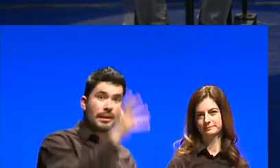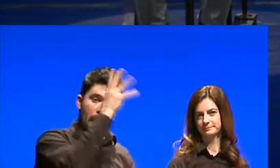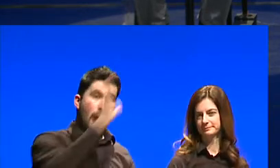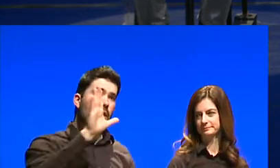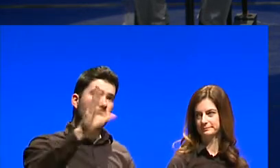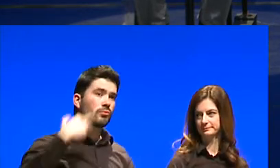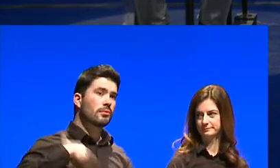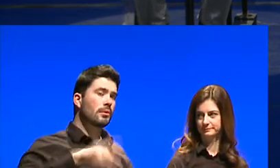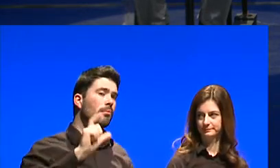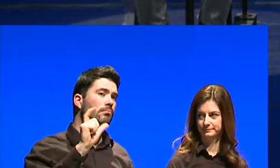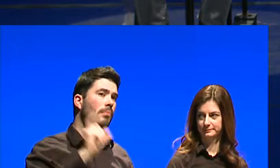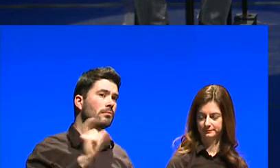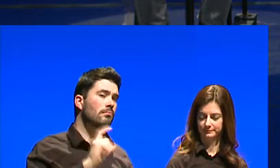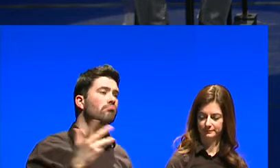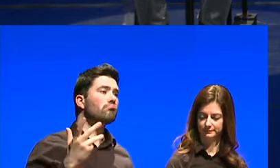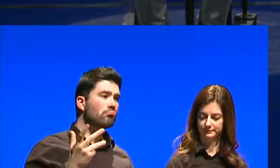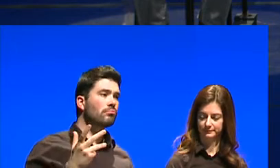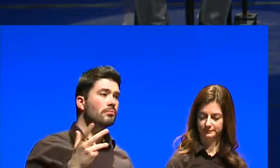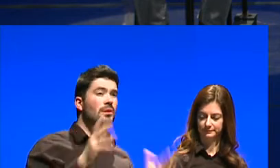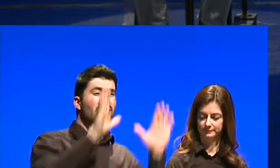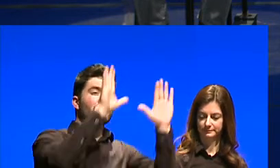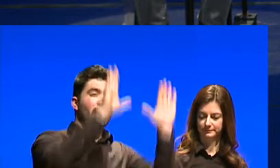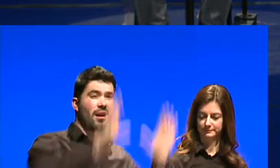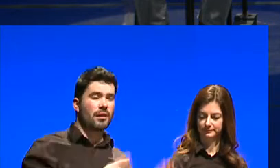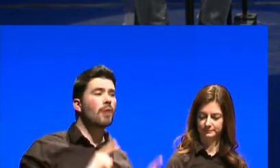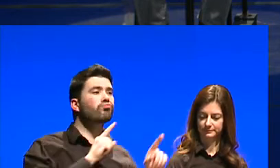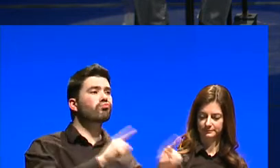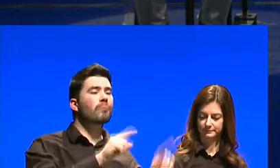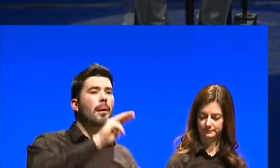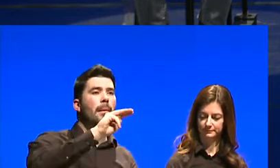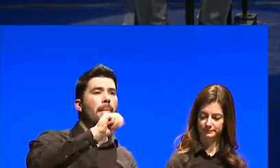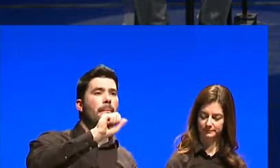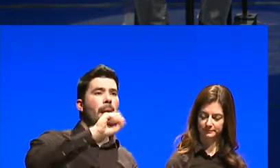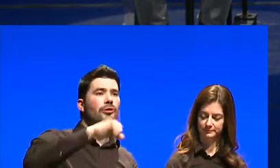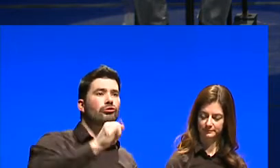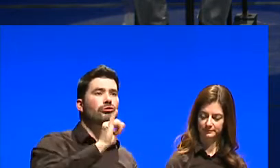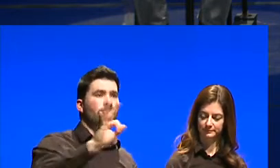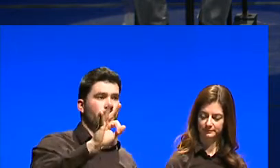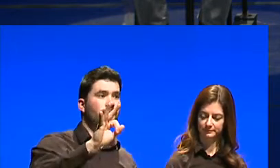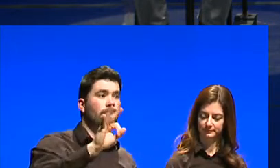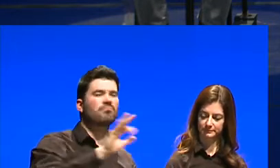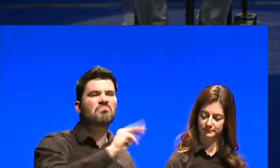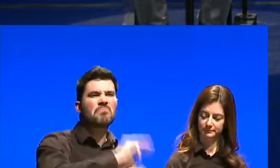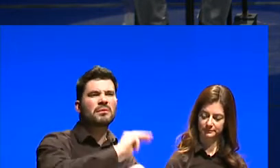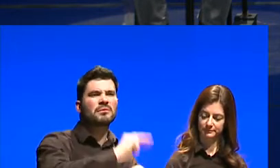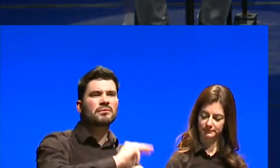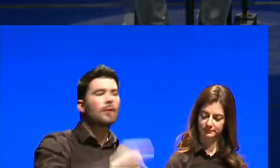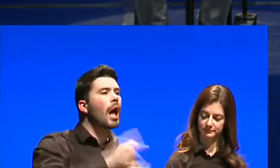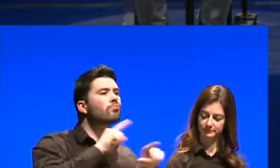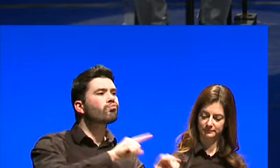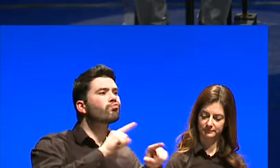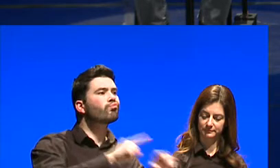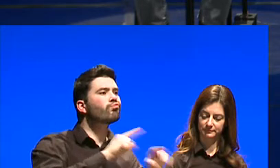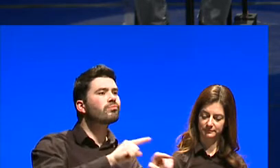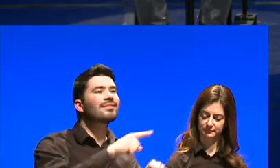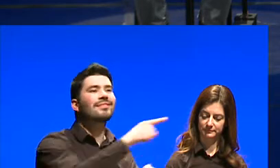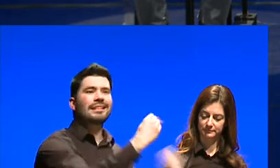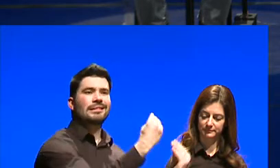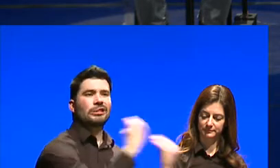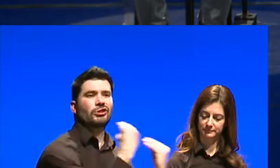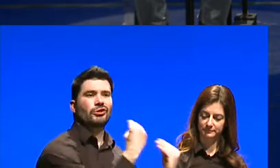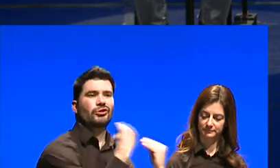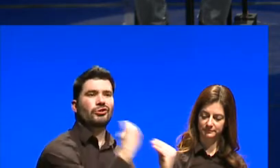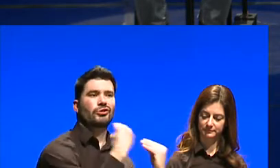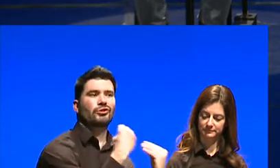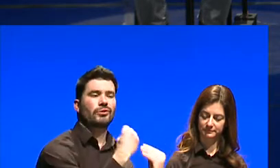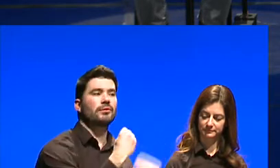Muslim. Every Sunday, I go to the masjid. The mosque. I go to the masjid for religious instruction. Our masjid